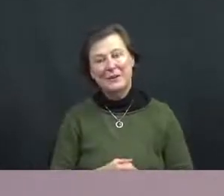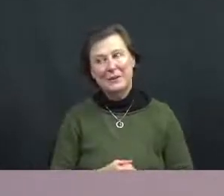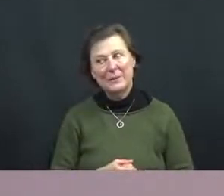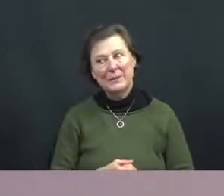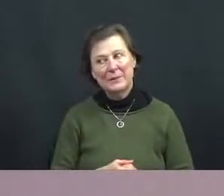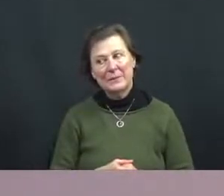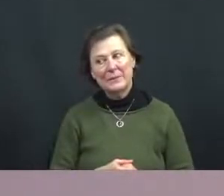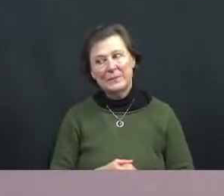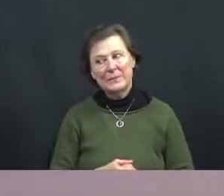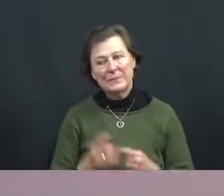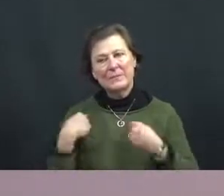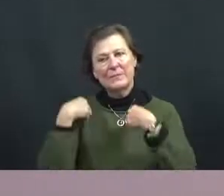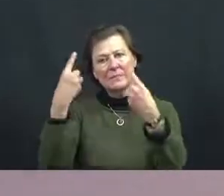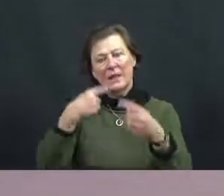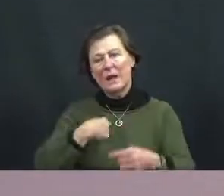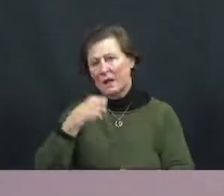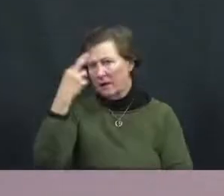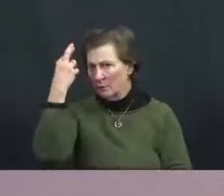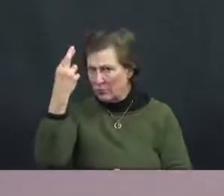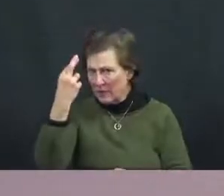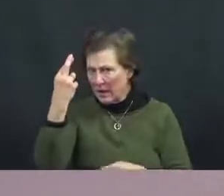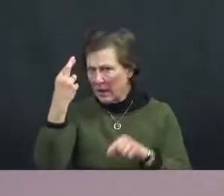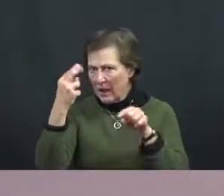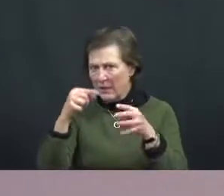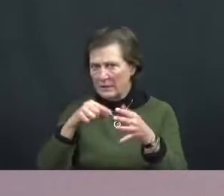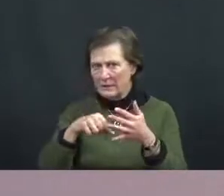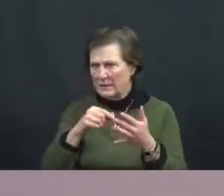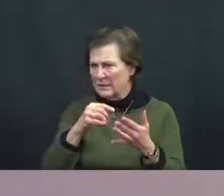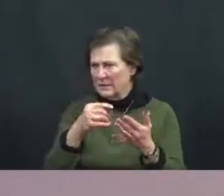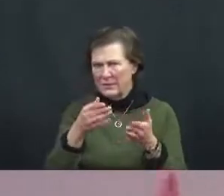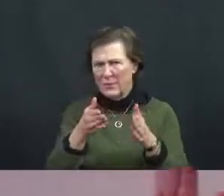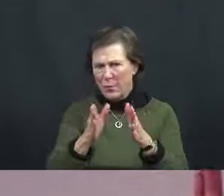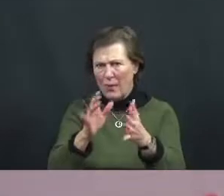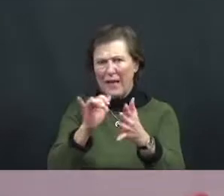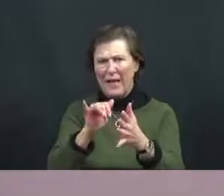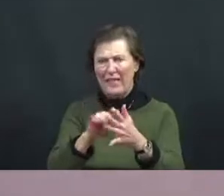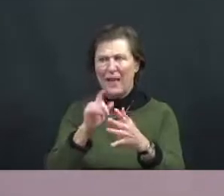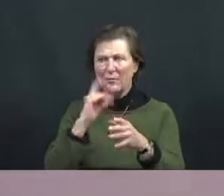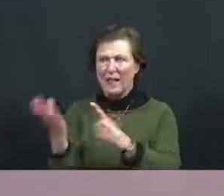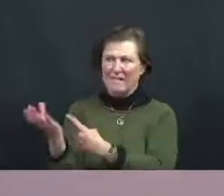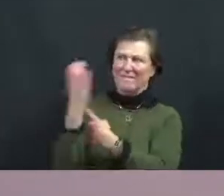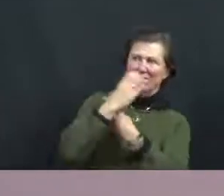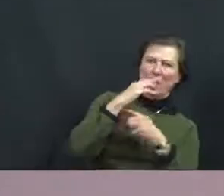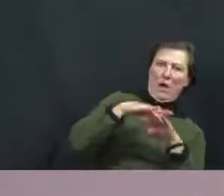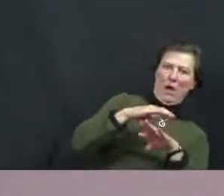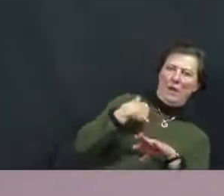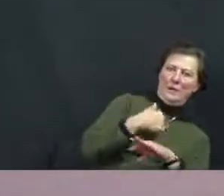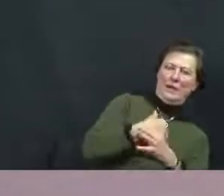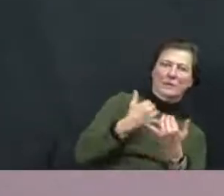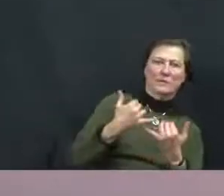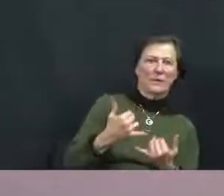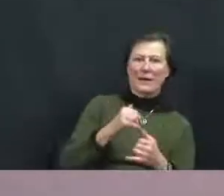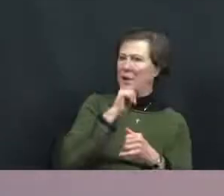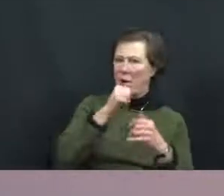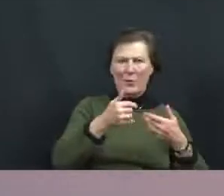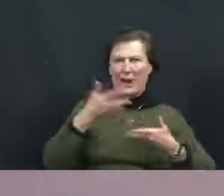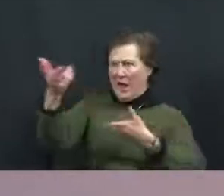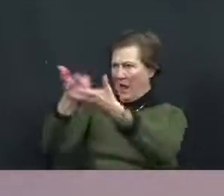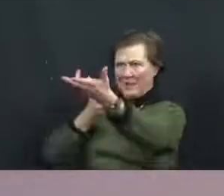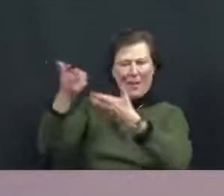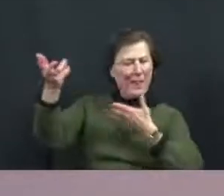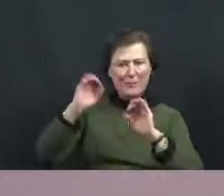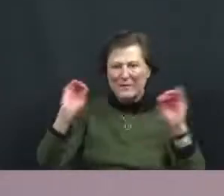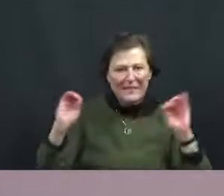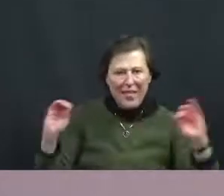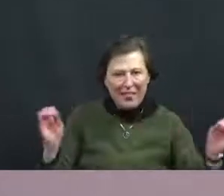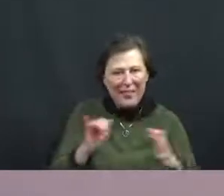Since I have realized that these methods that are being imposed upon us, there's nothing collaborative about the model. That's